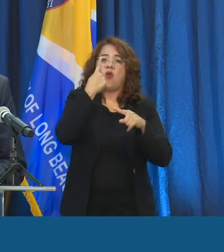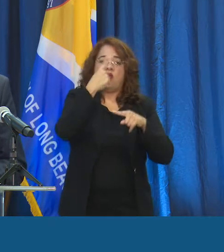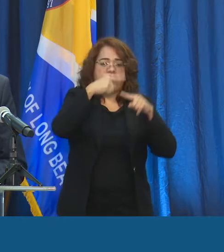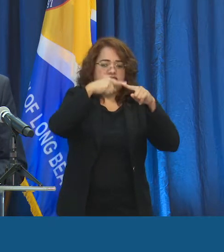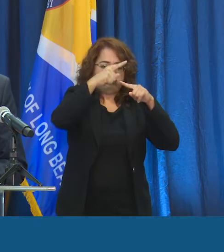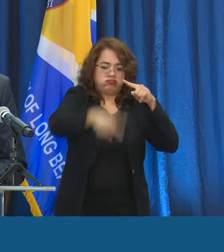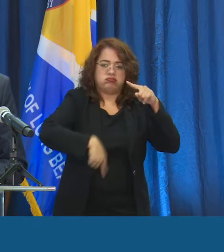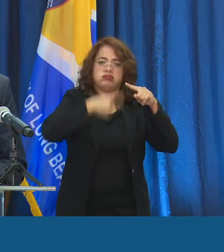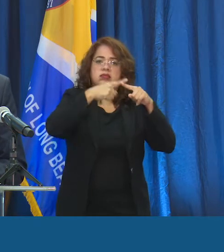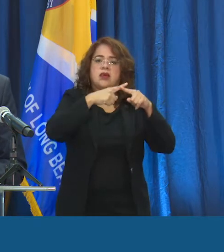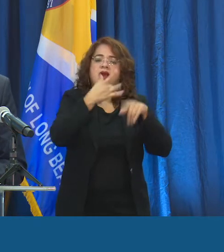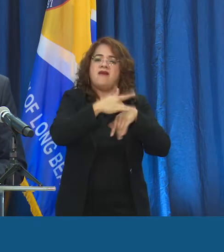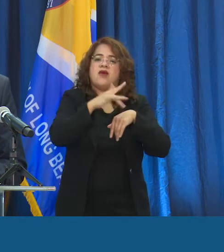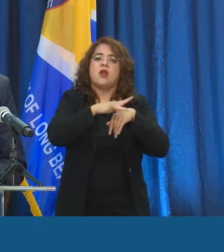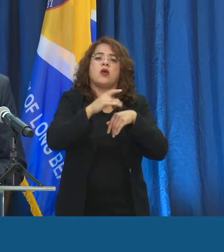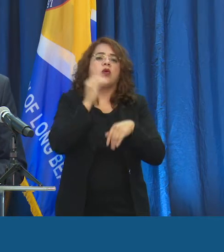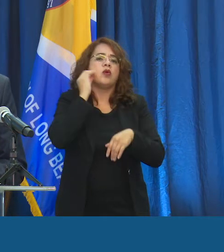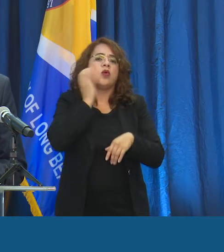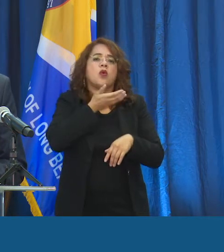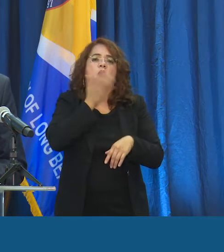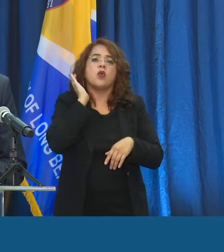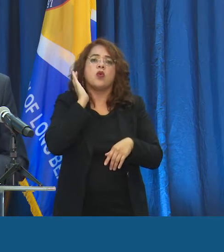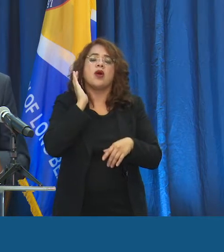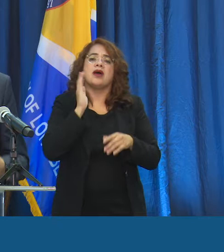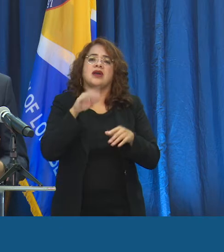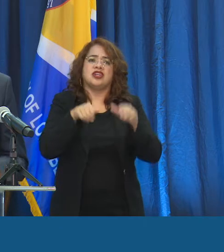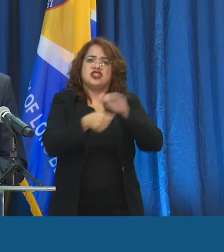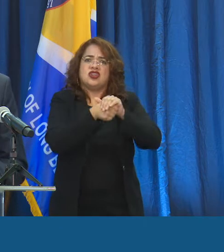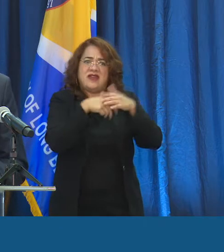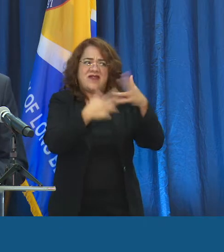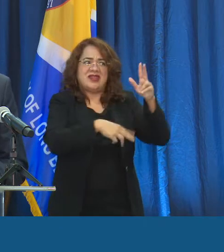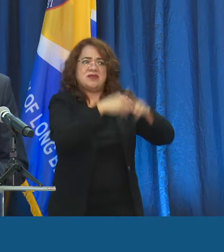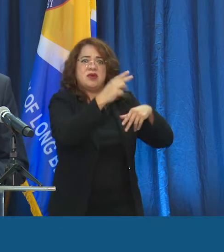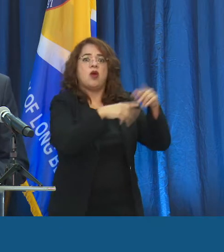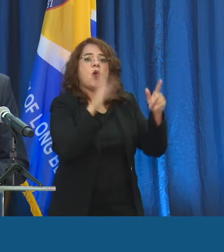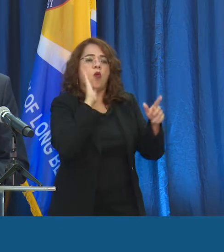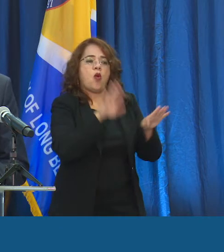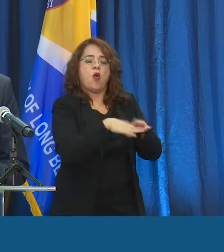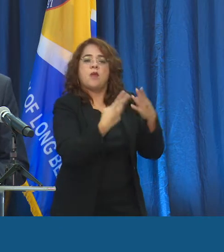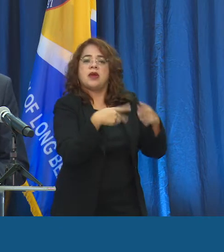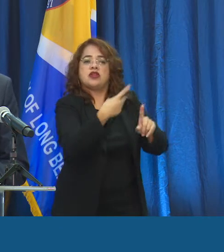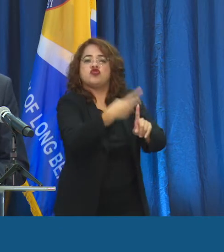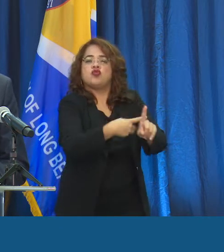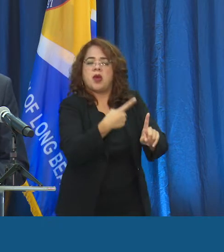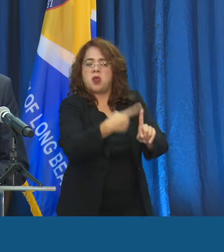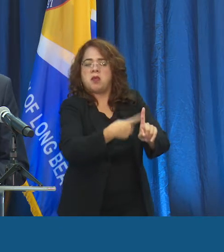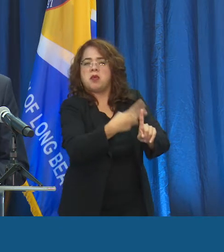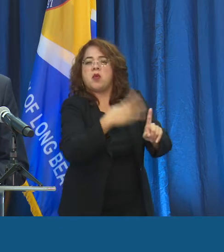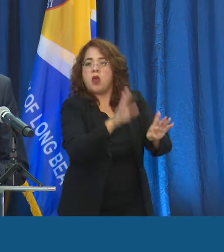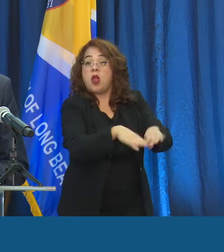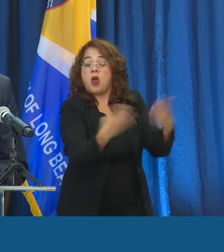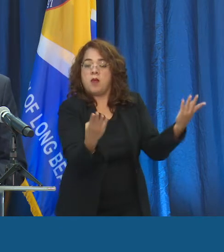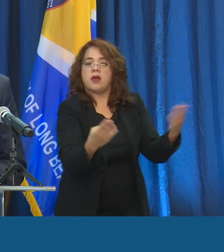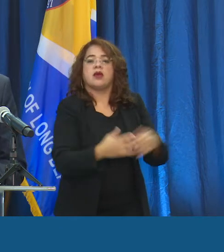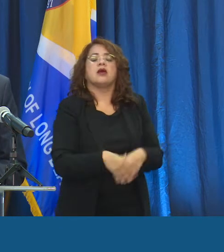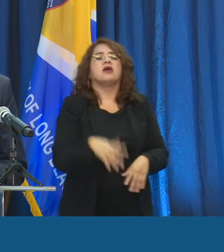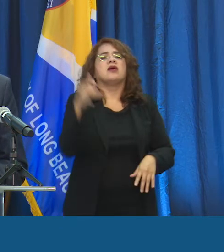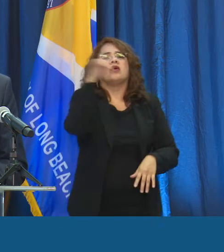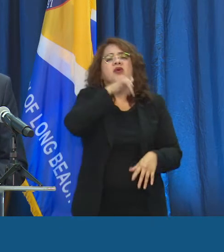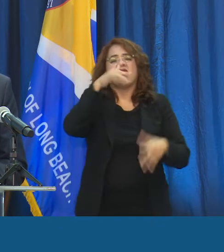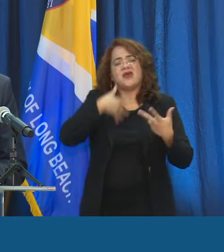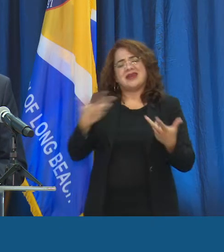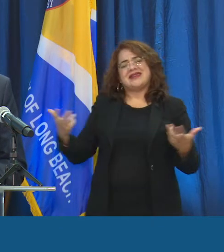will open just in a month or two. And we've continued our largest investment in infrastructure in a